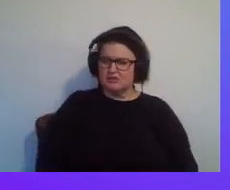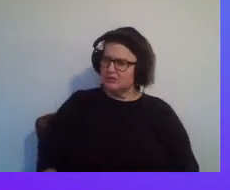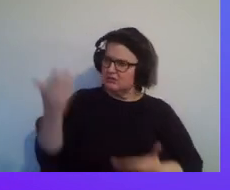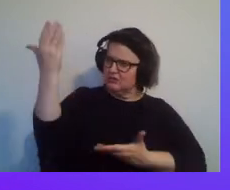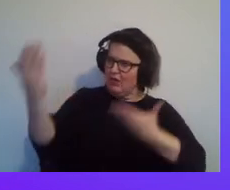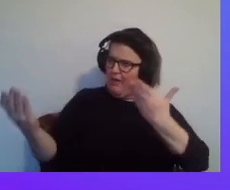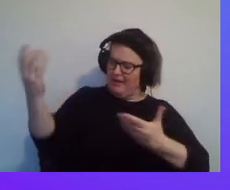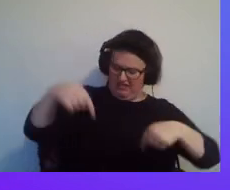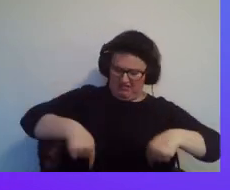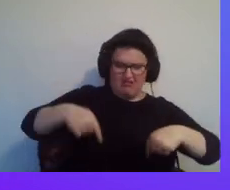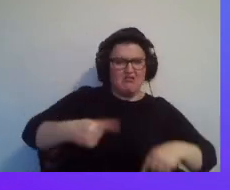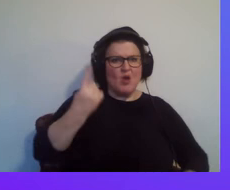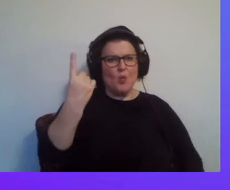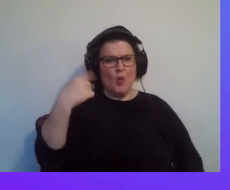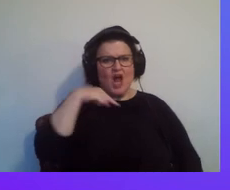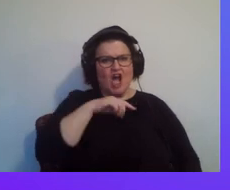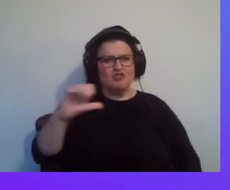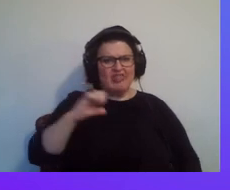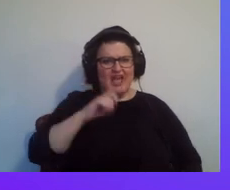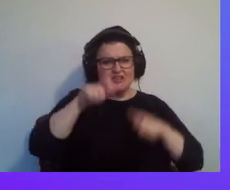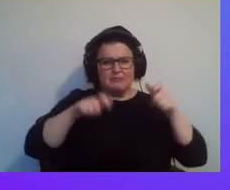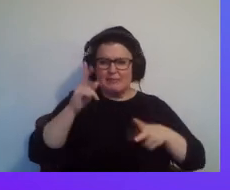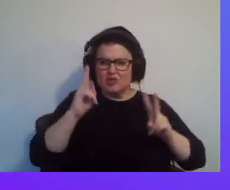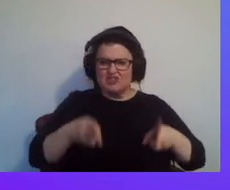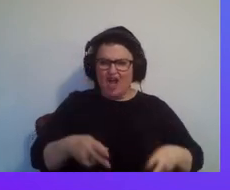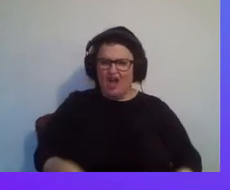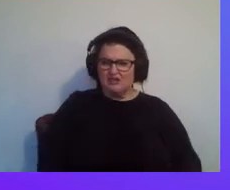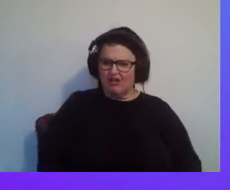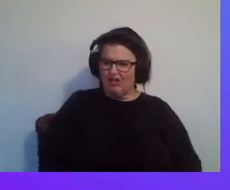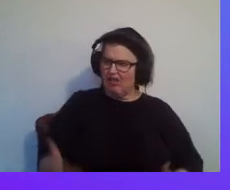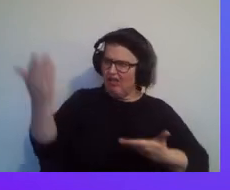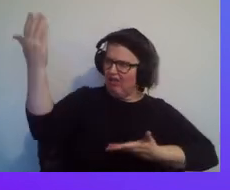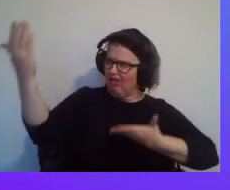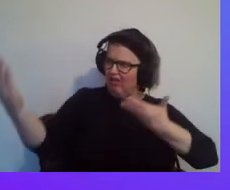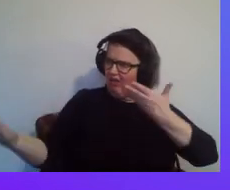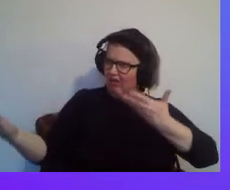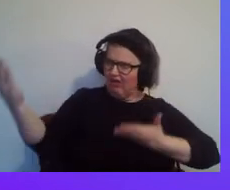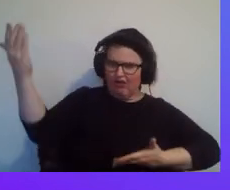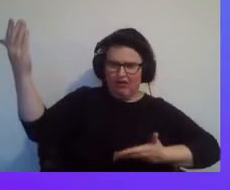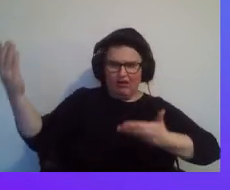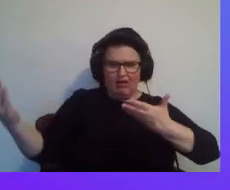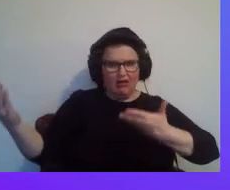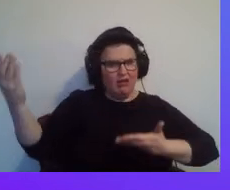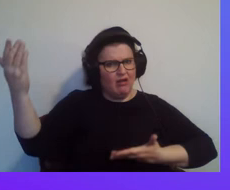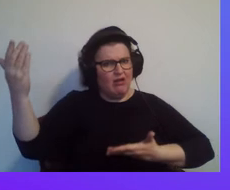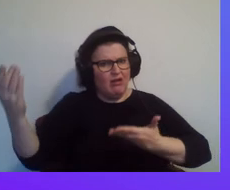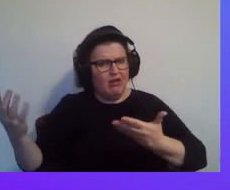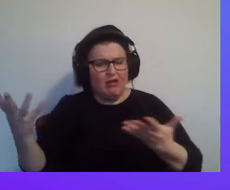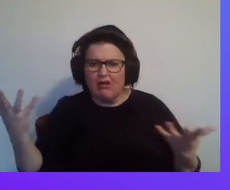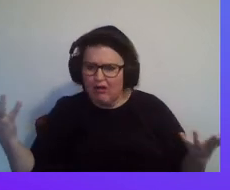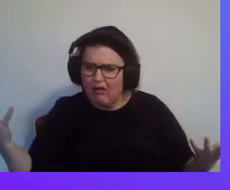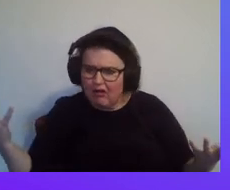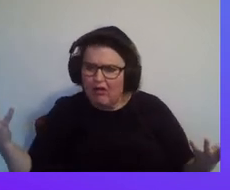what they would be there. And I understand geographically, it's completely different. I understand that. I think that, you know, sometimes cheap